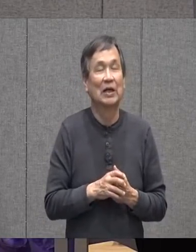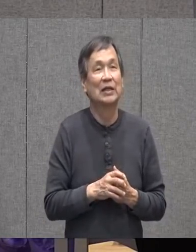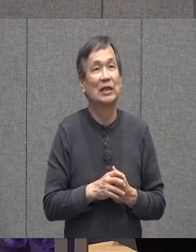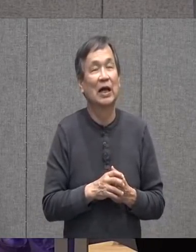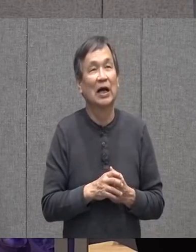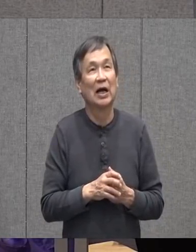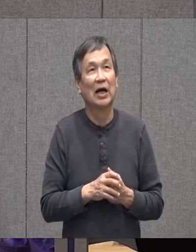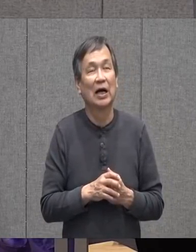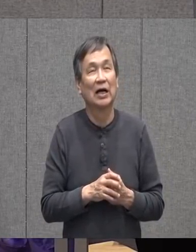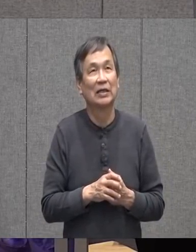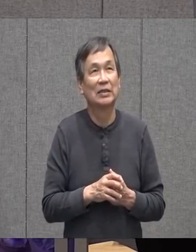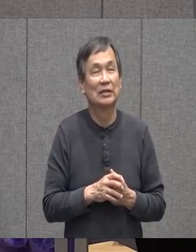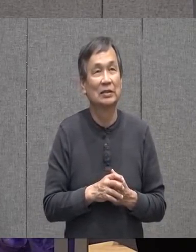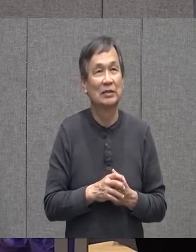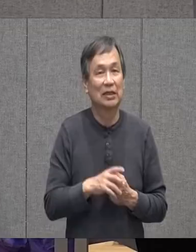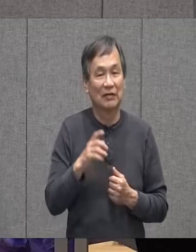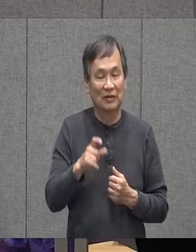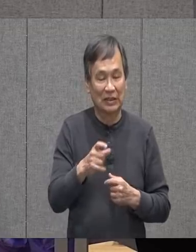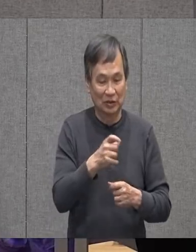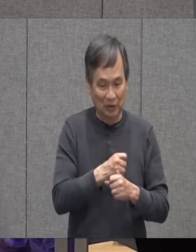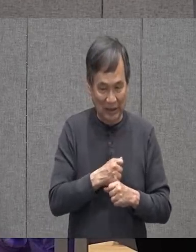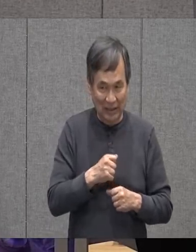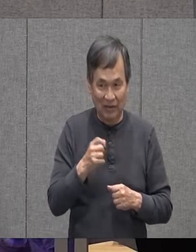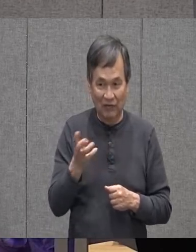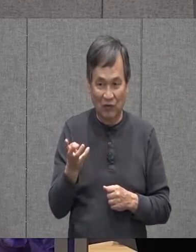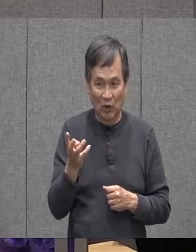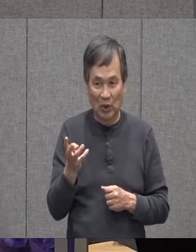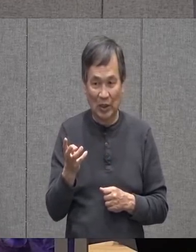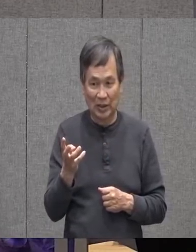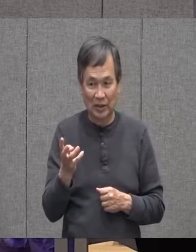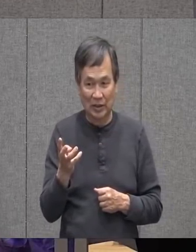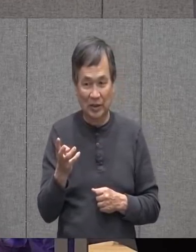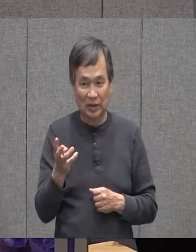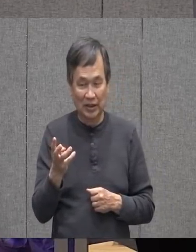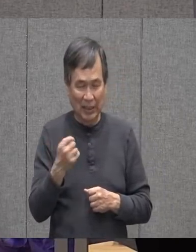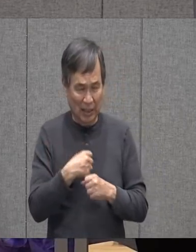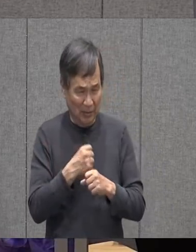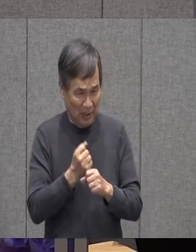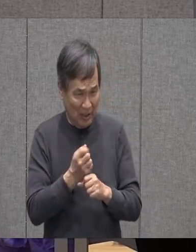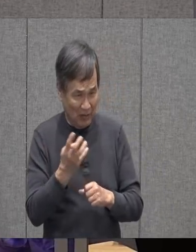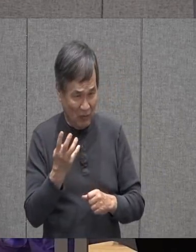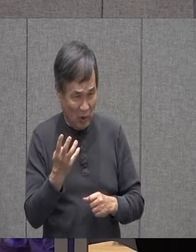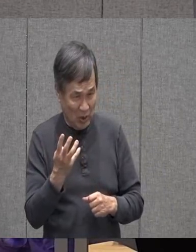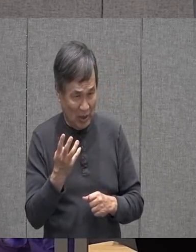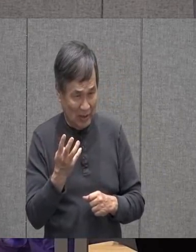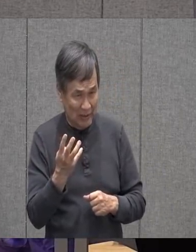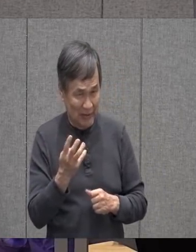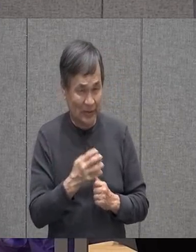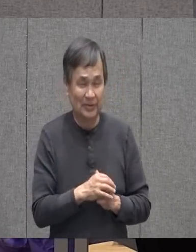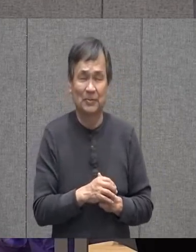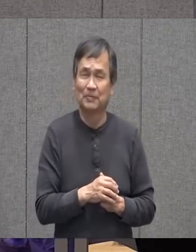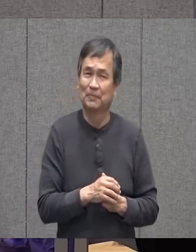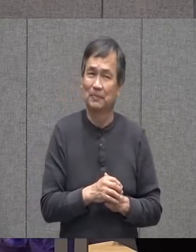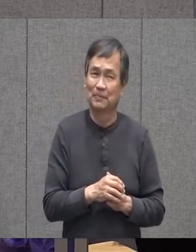Okay, and then let's see. Can I make a 4?